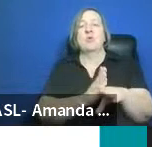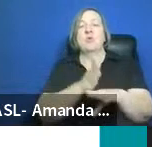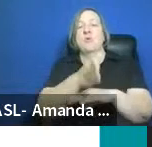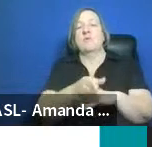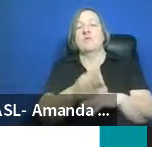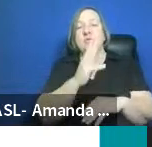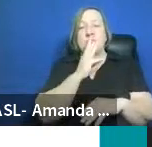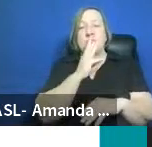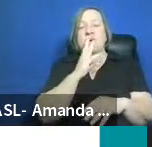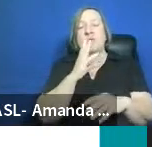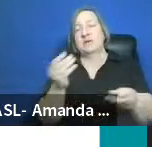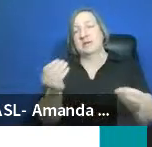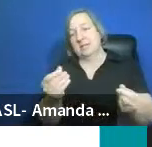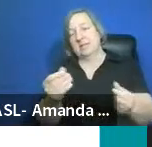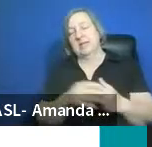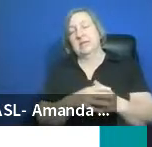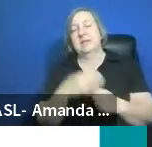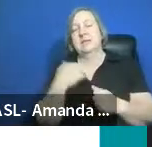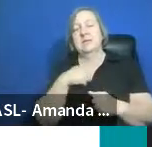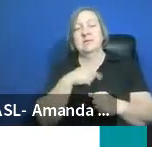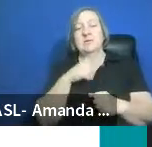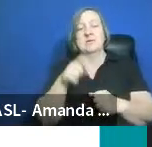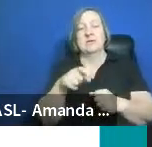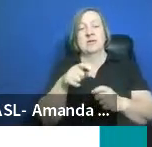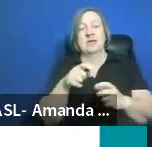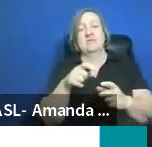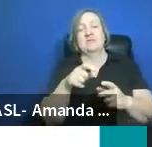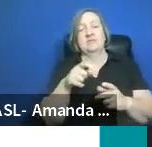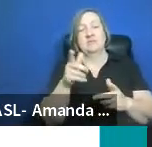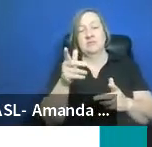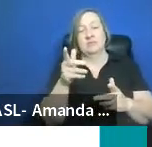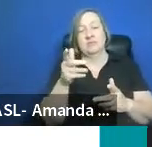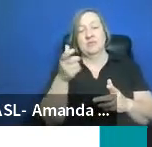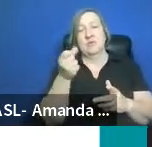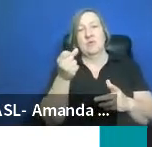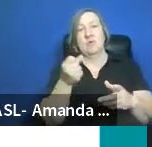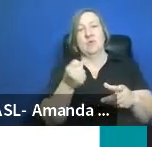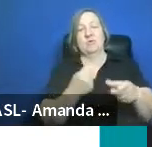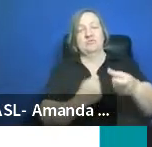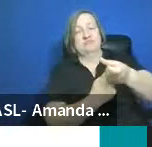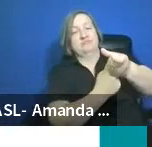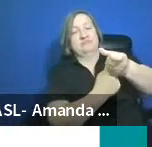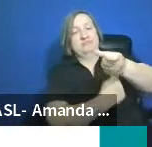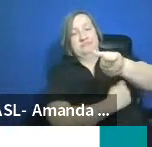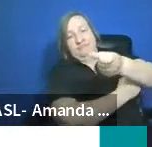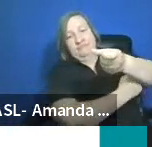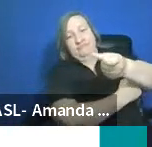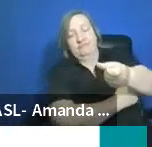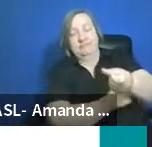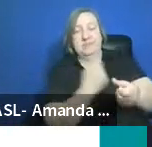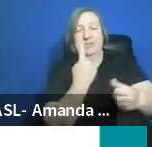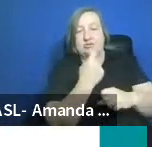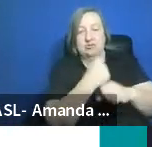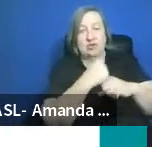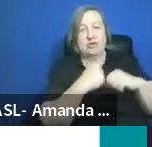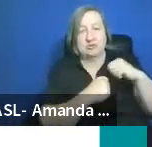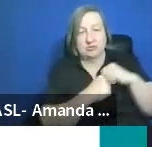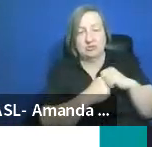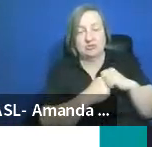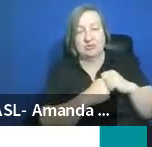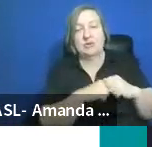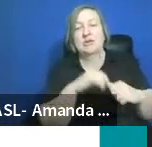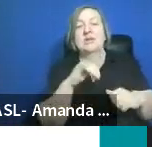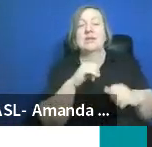the land. We then have to hold that road up with structure, and then that